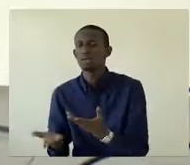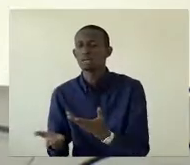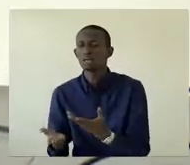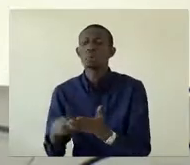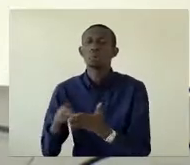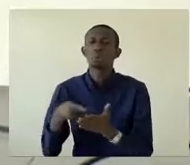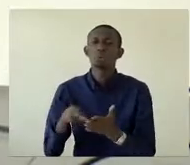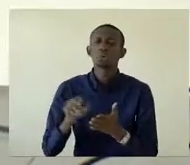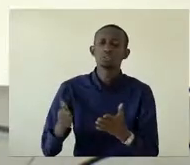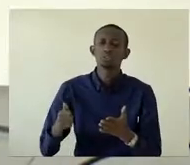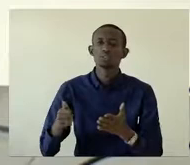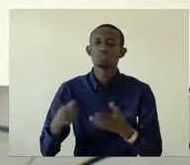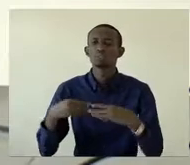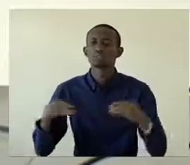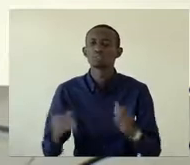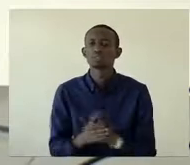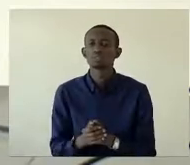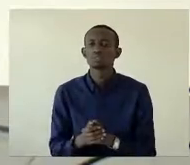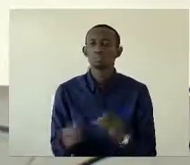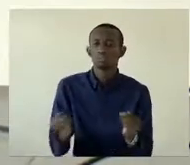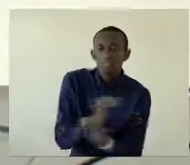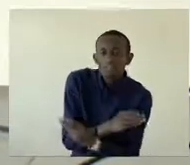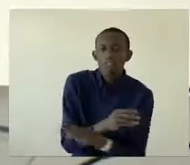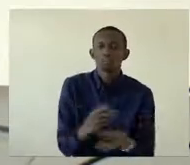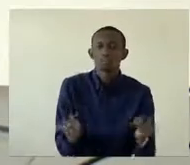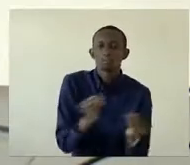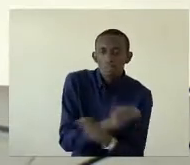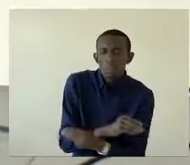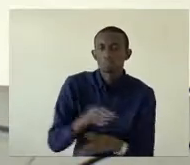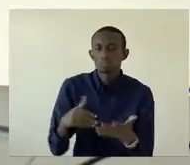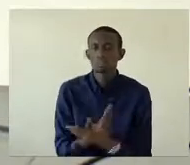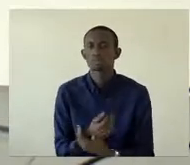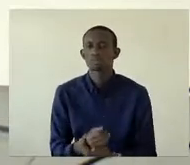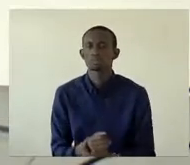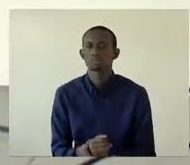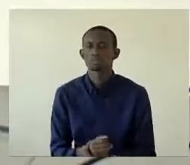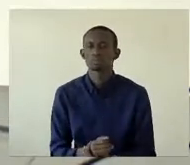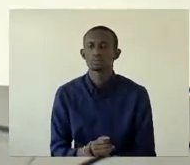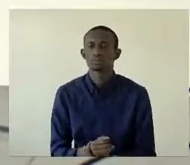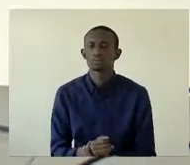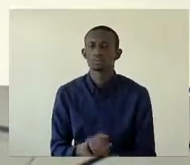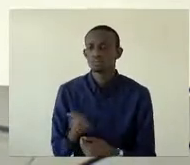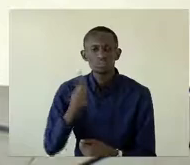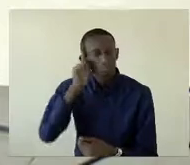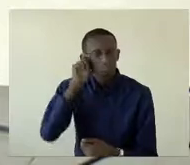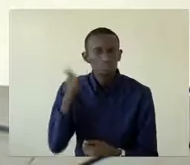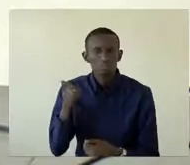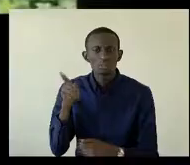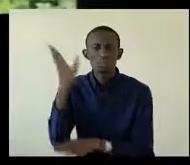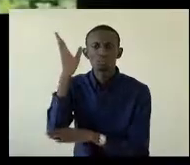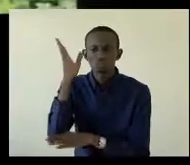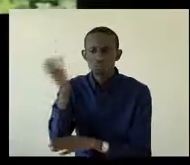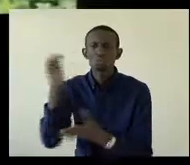replacing? Are we giving a chance for these trees to replace themselves? Think about it.